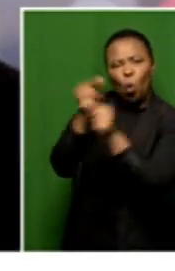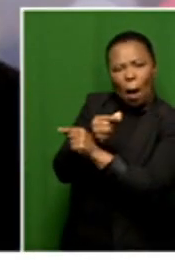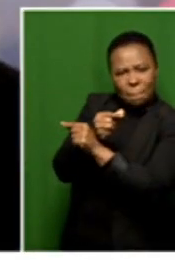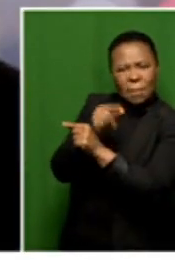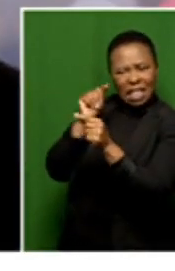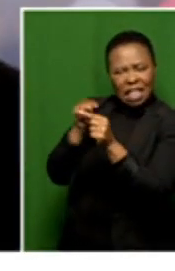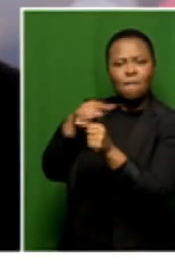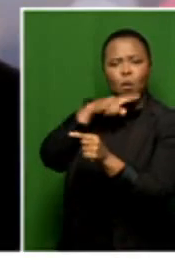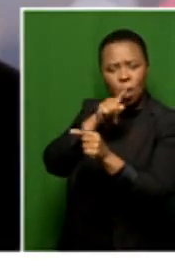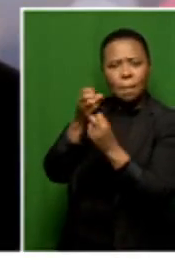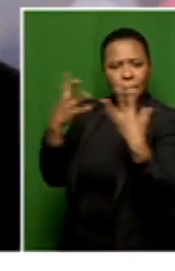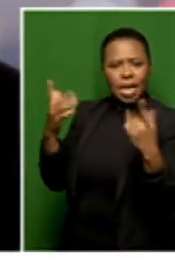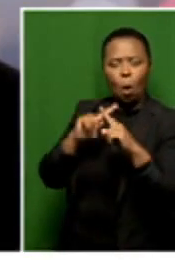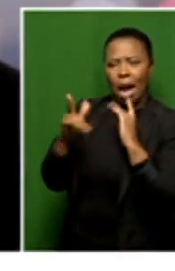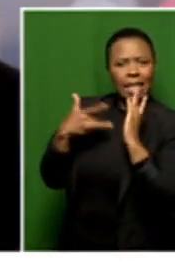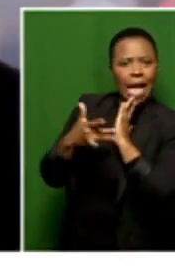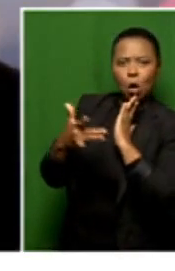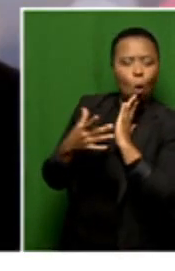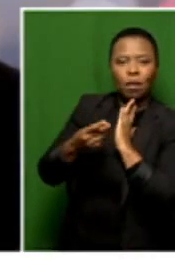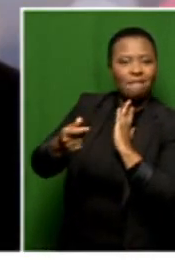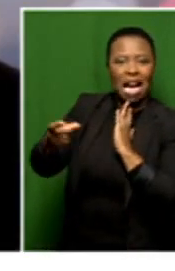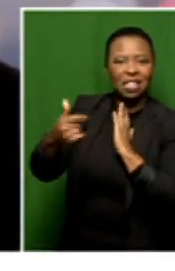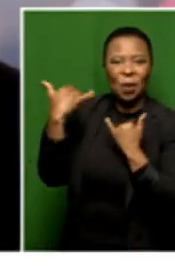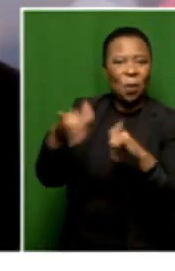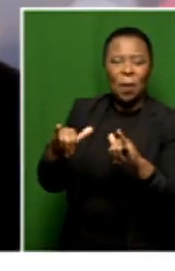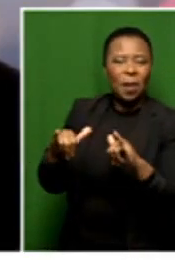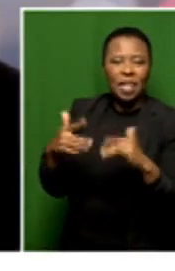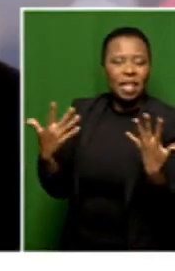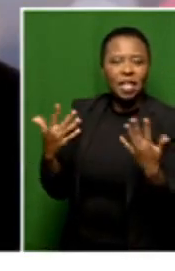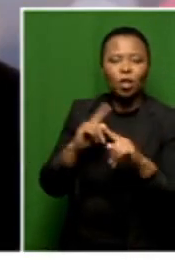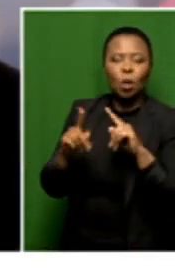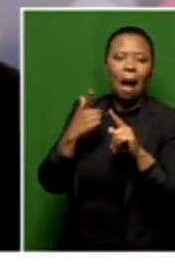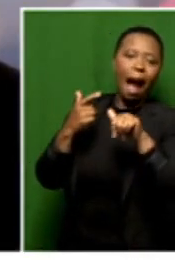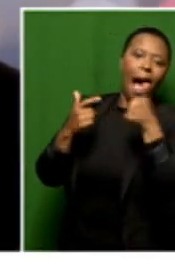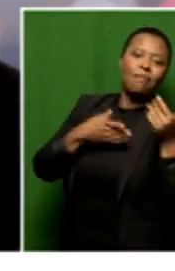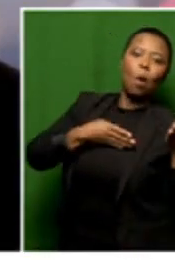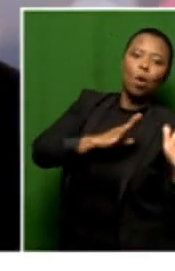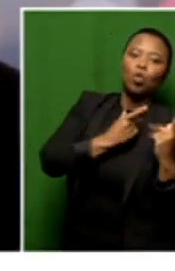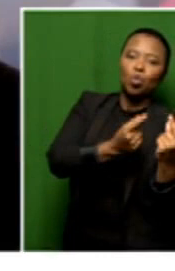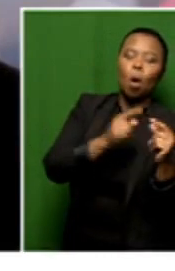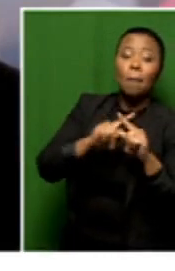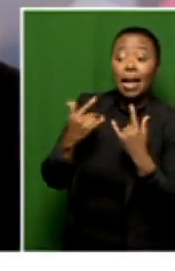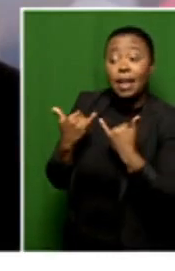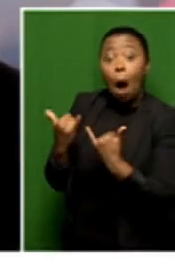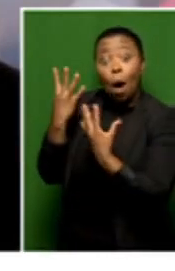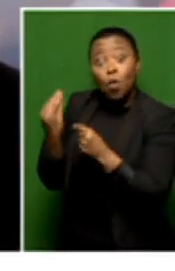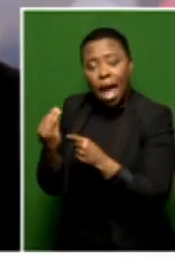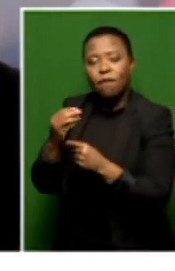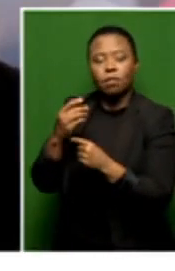at the moment. Technology is not moving fast enough to move in the other direction. But how do we work with what we have at the